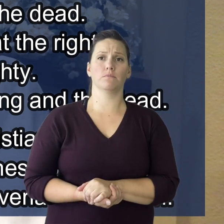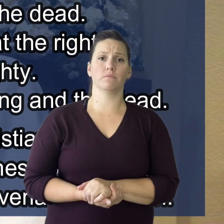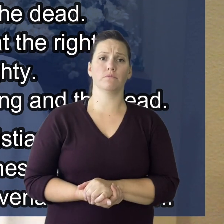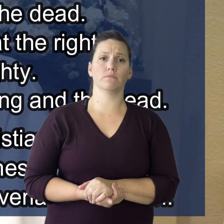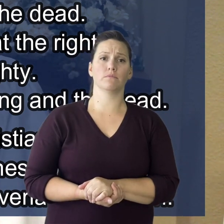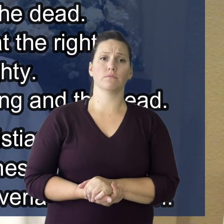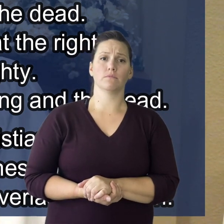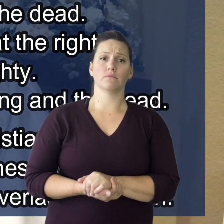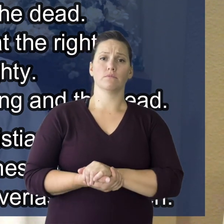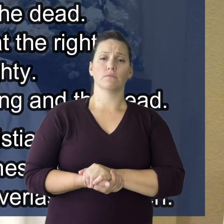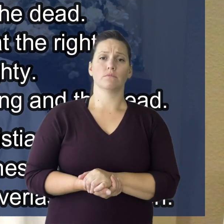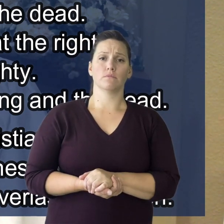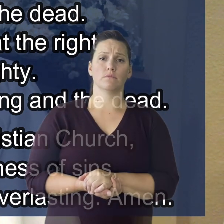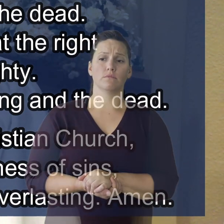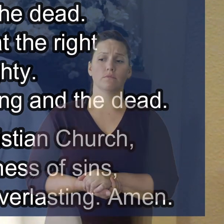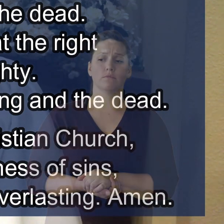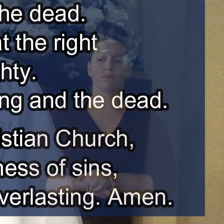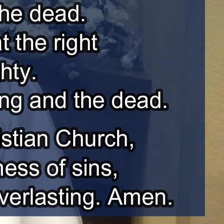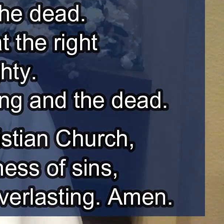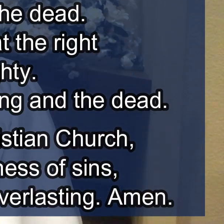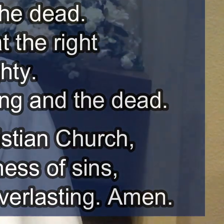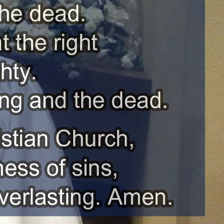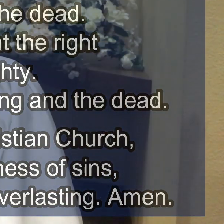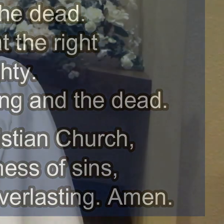life everlasting. Amen.